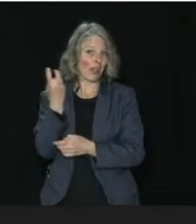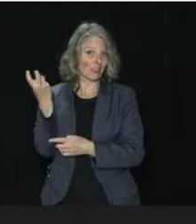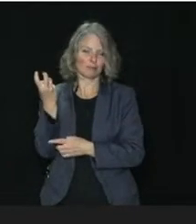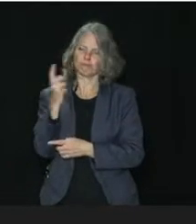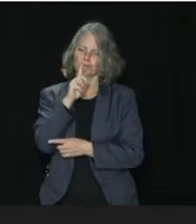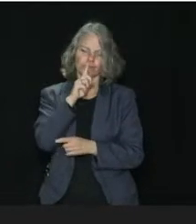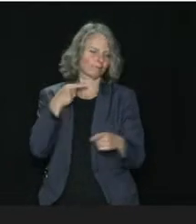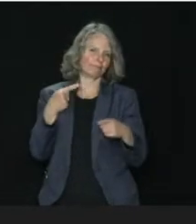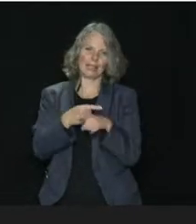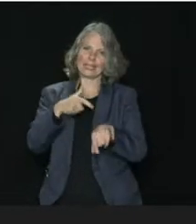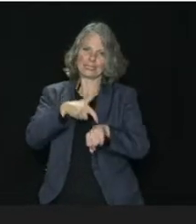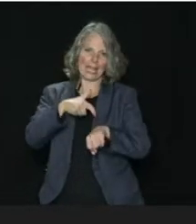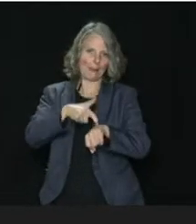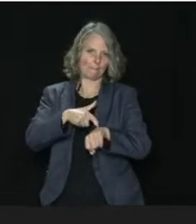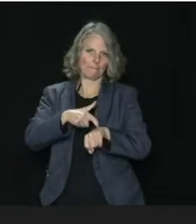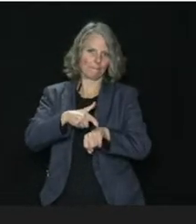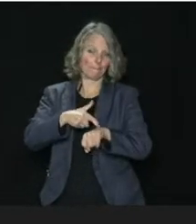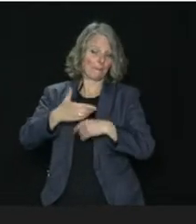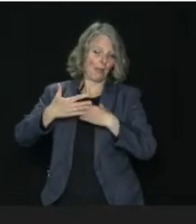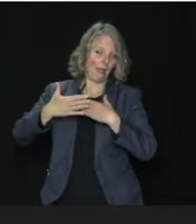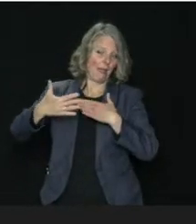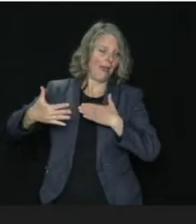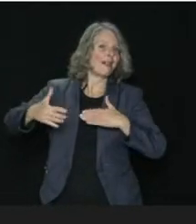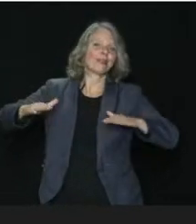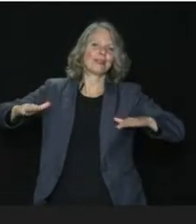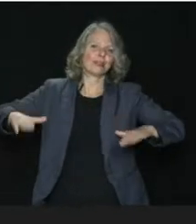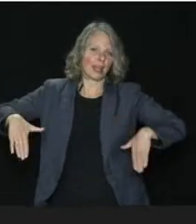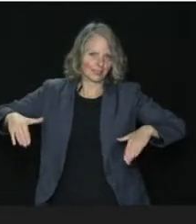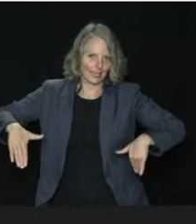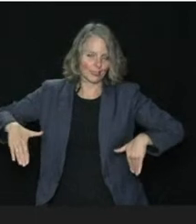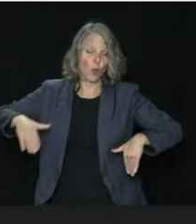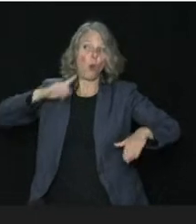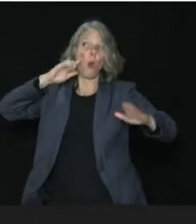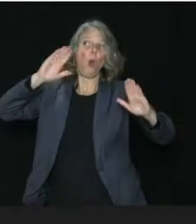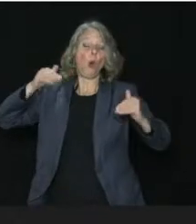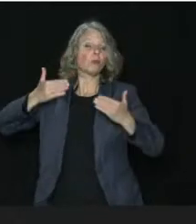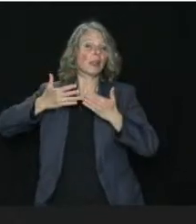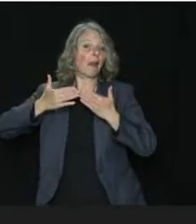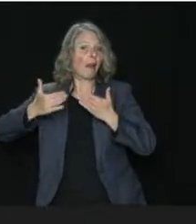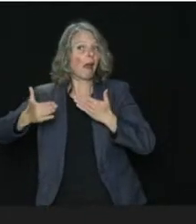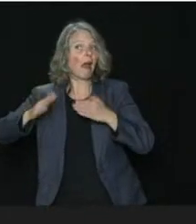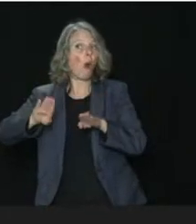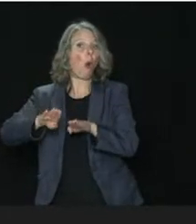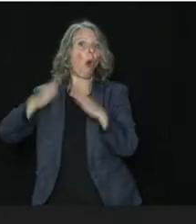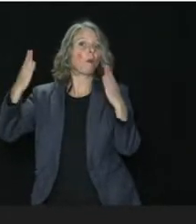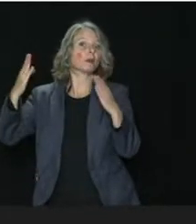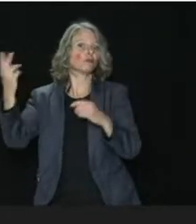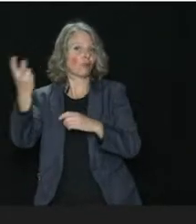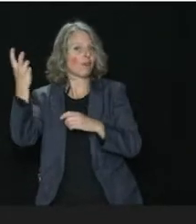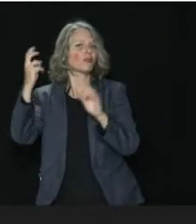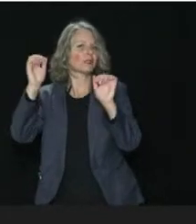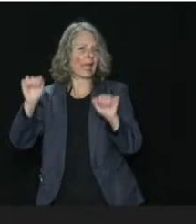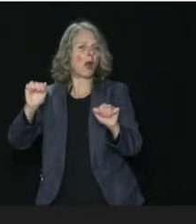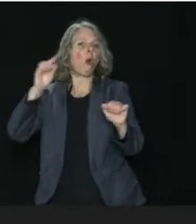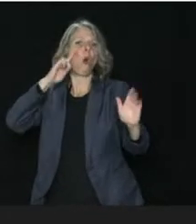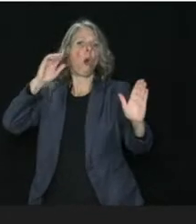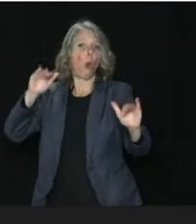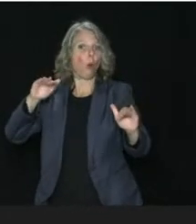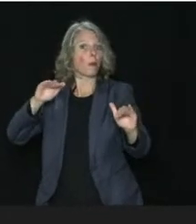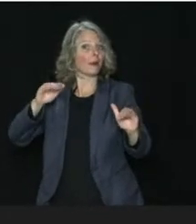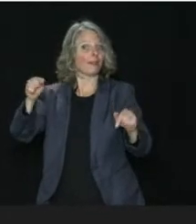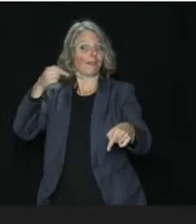haven't reached that point yet. We're hoping to get to that in the coming months, but for the moment, we need to limit our